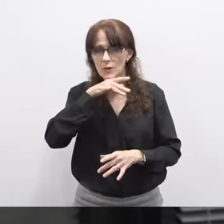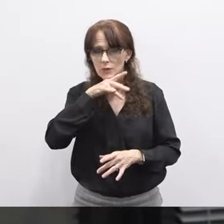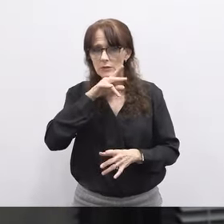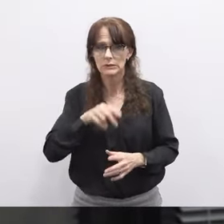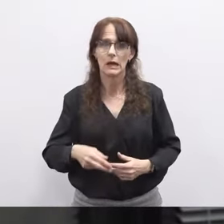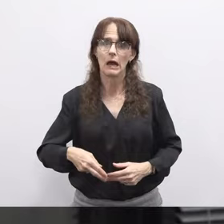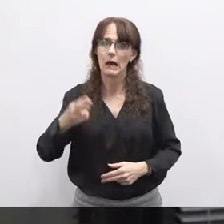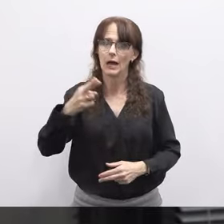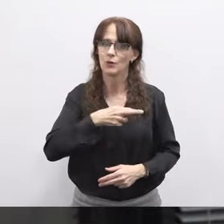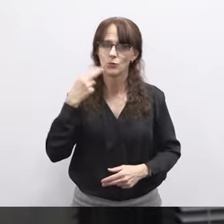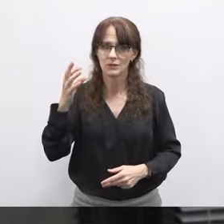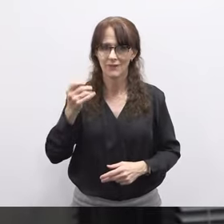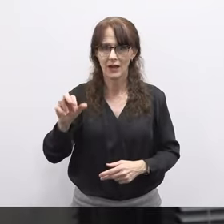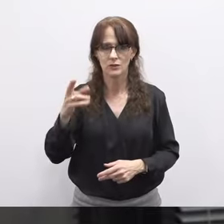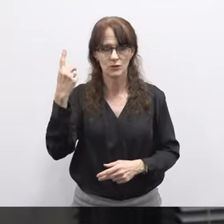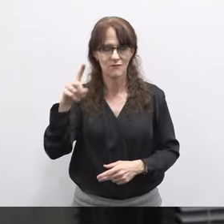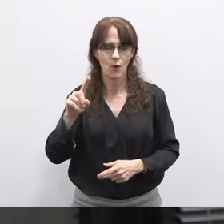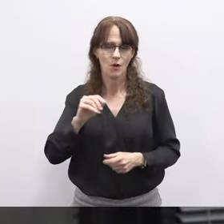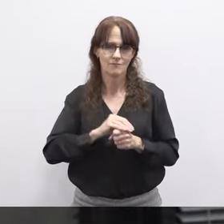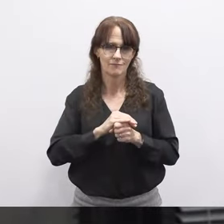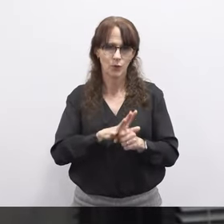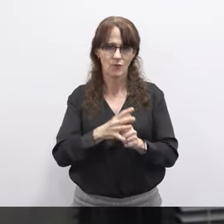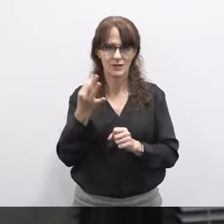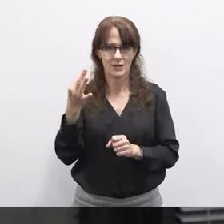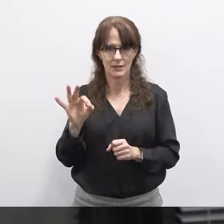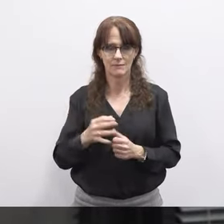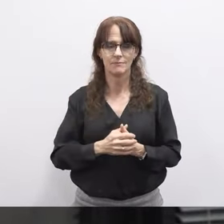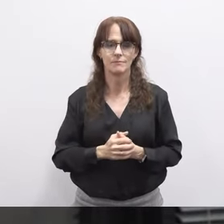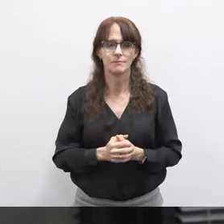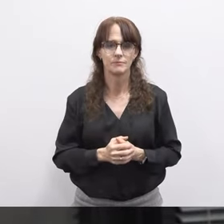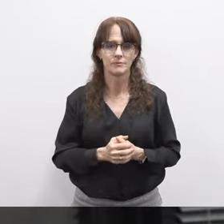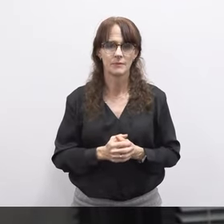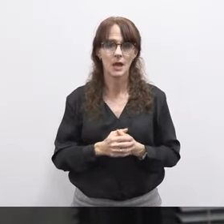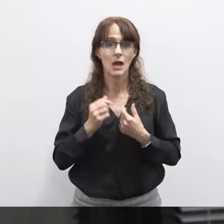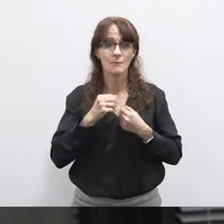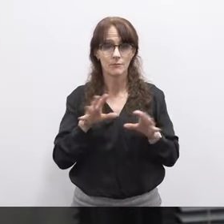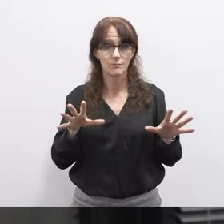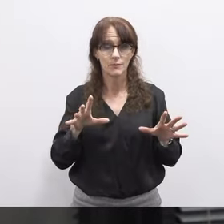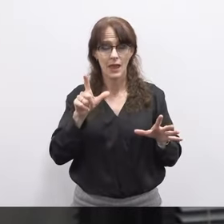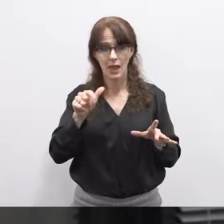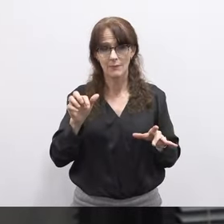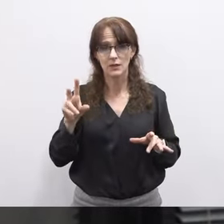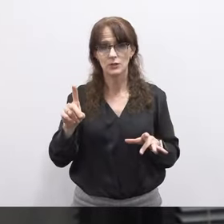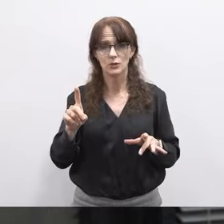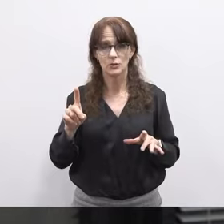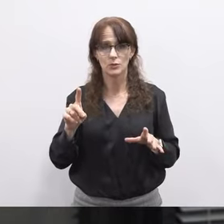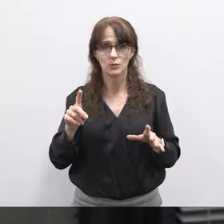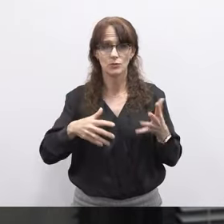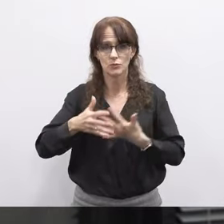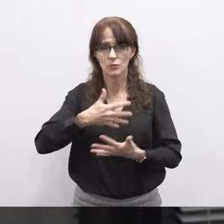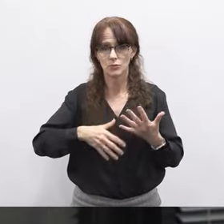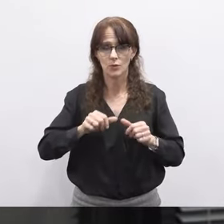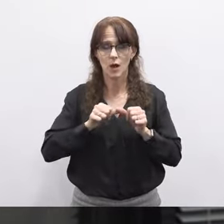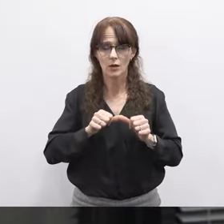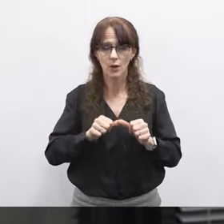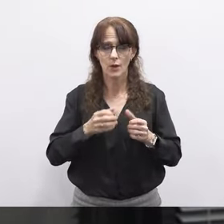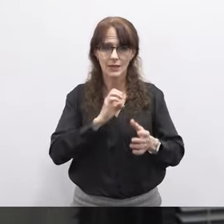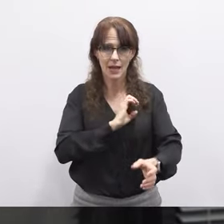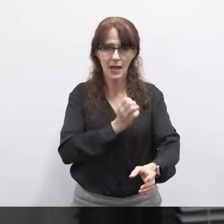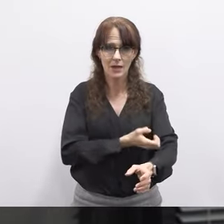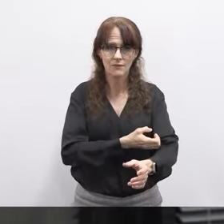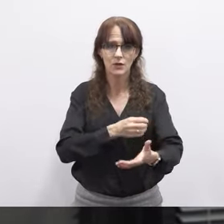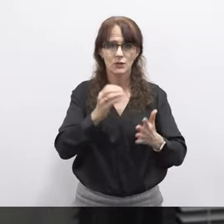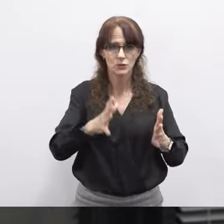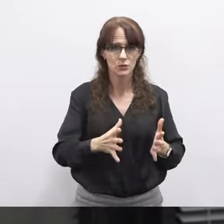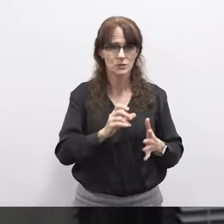factors for COVID-19. Now, according to a recent release by the district, LBUSD is engaged in a, quote, ongoing effort to keep students, staff, and